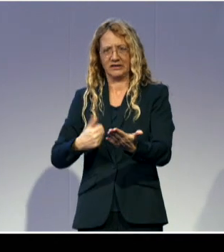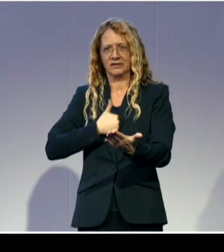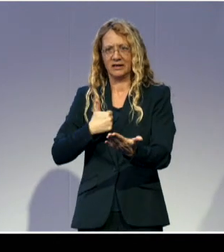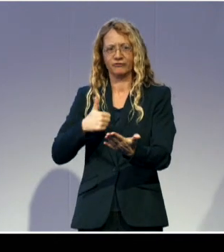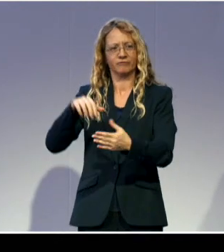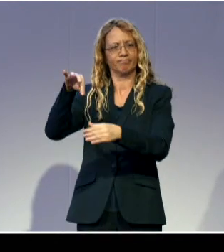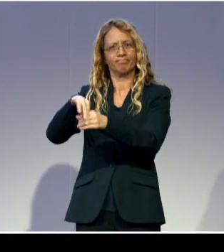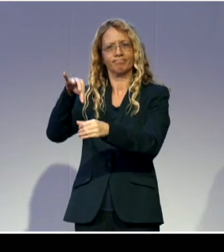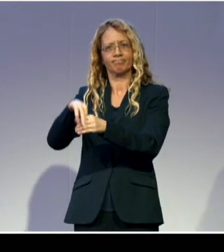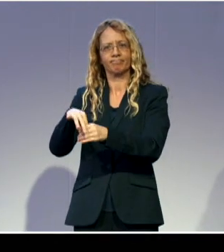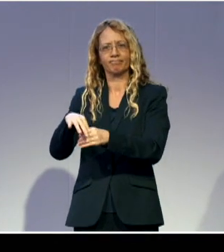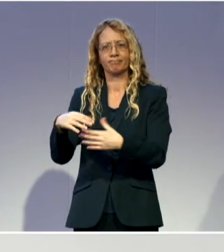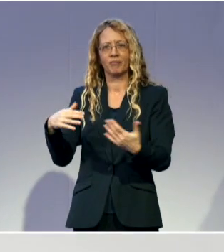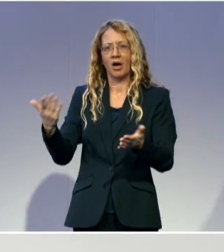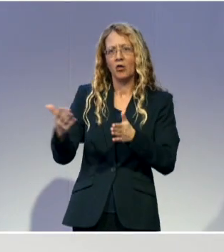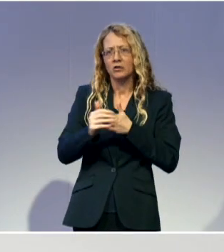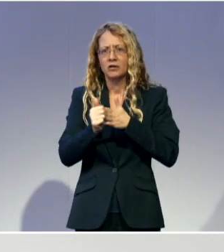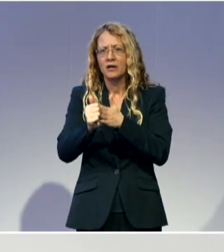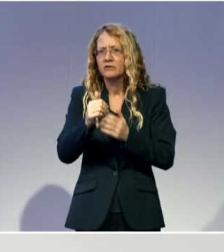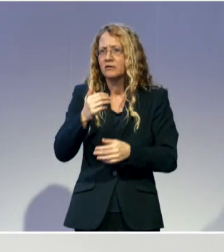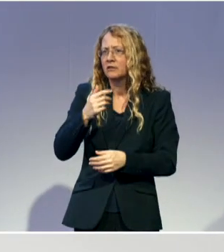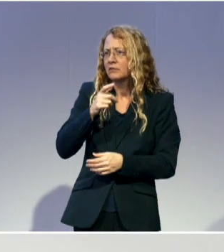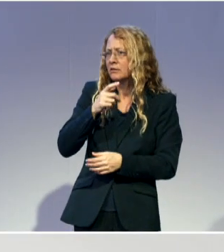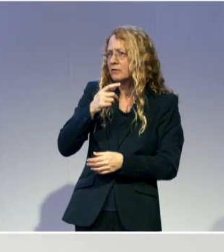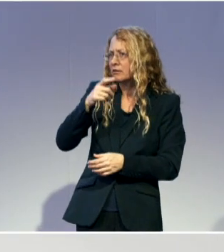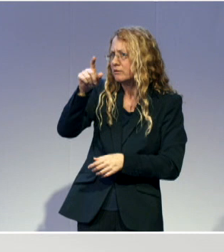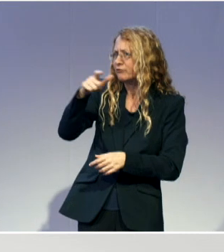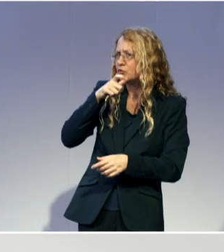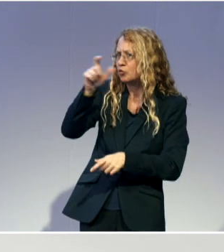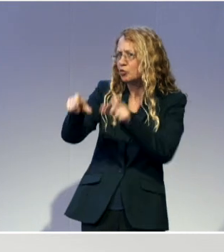and arranging discussions with politicians.